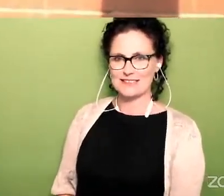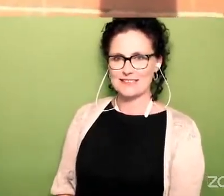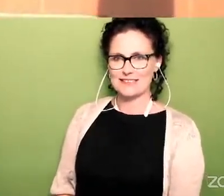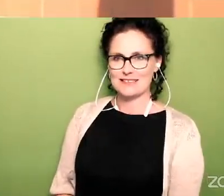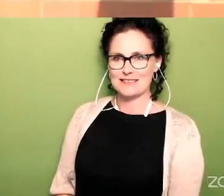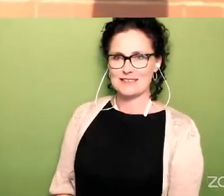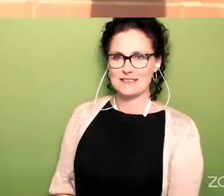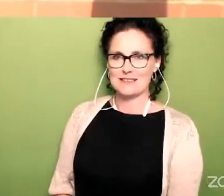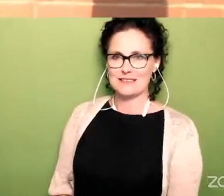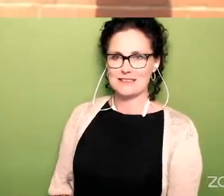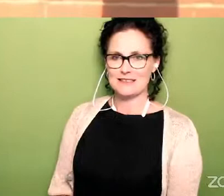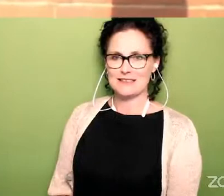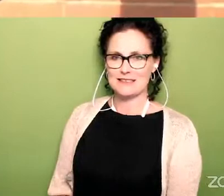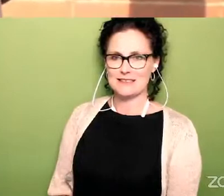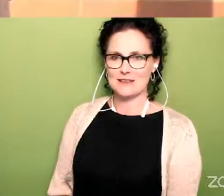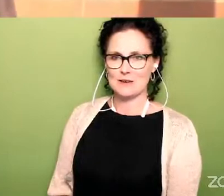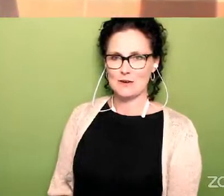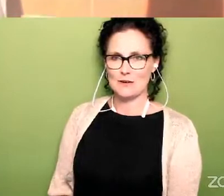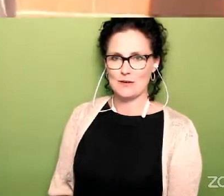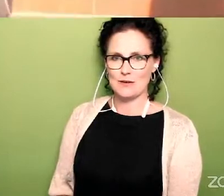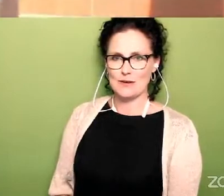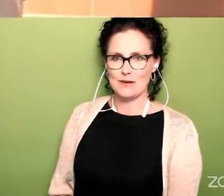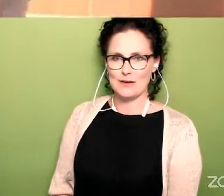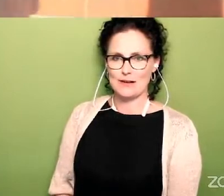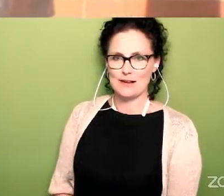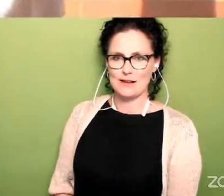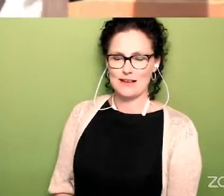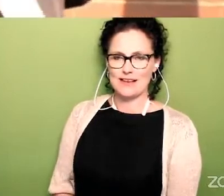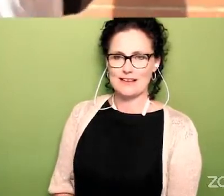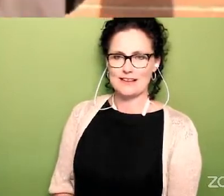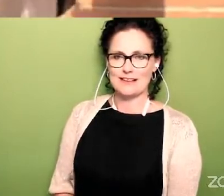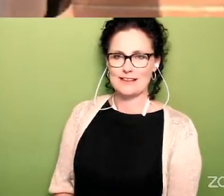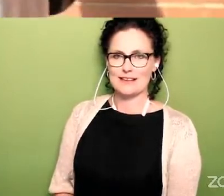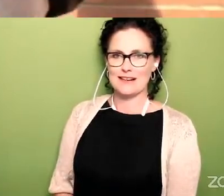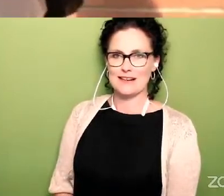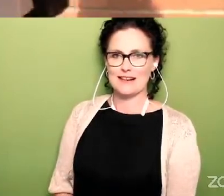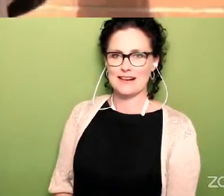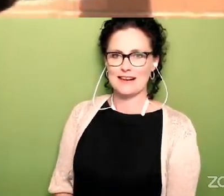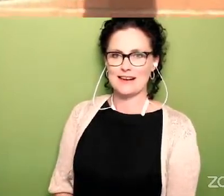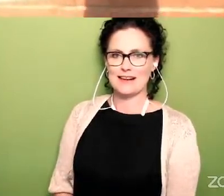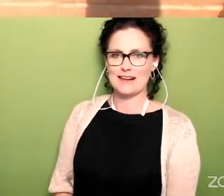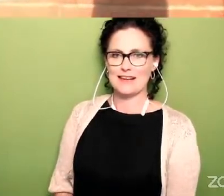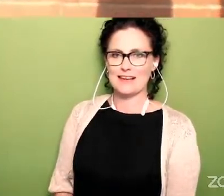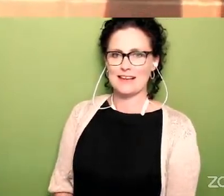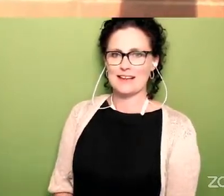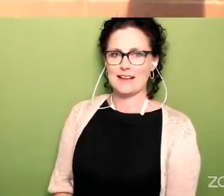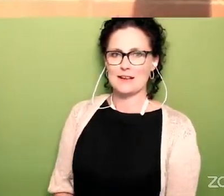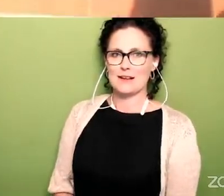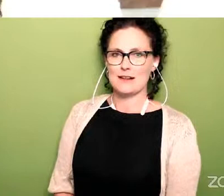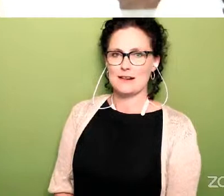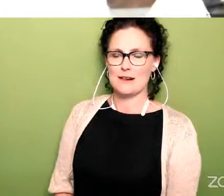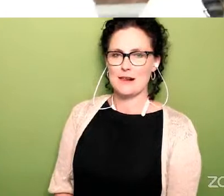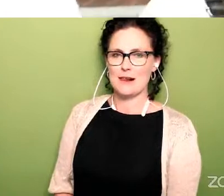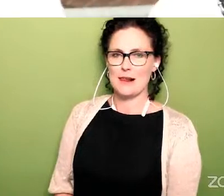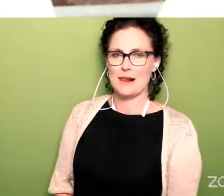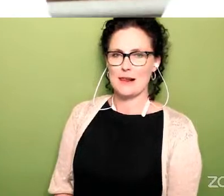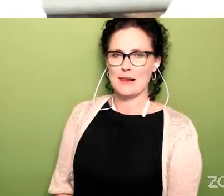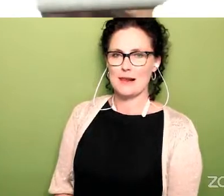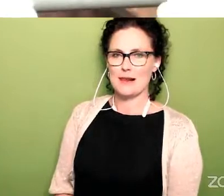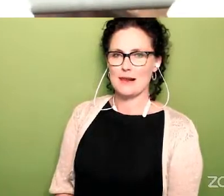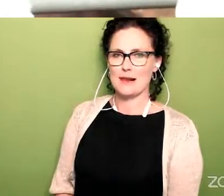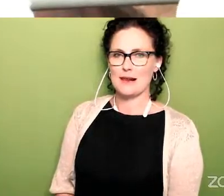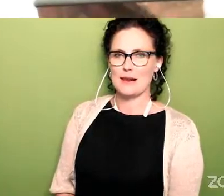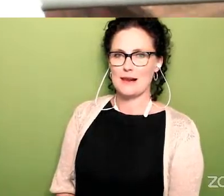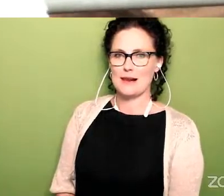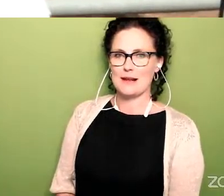Could you read us another one of those ingredients for good life? First, you tell me one that your gran would say.